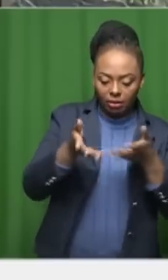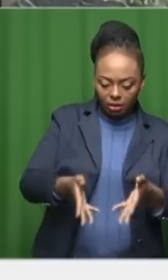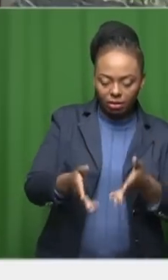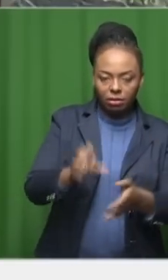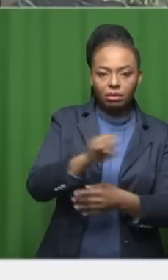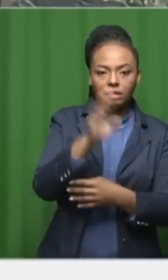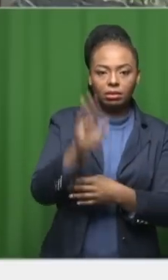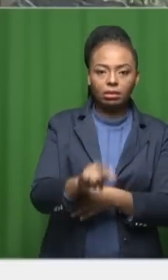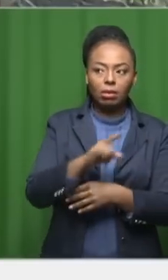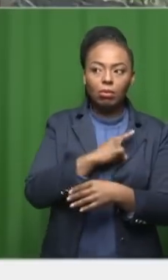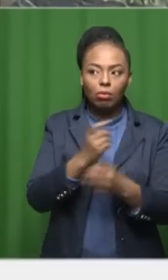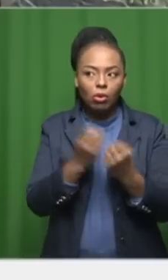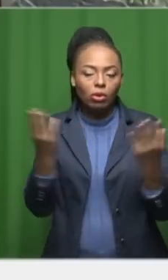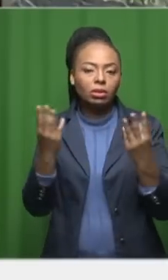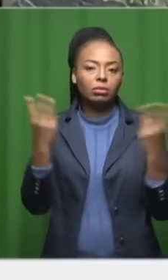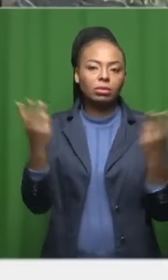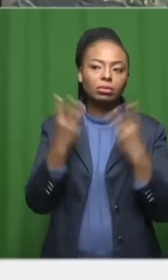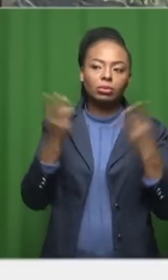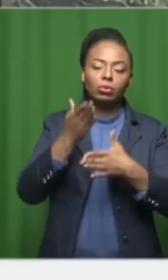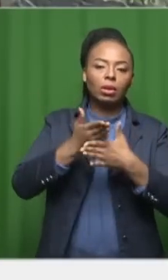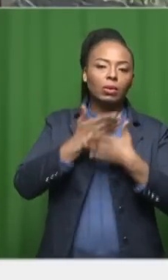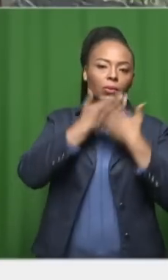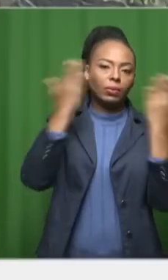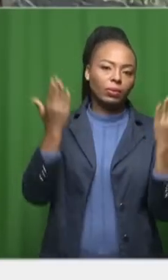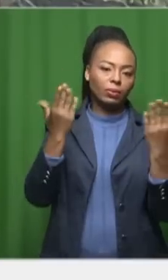like unemployment and inequality?